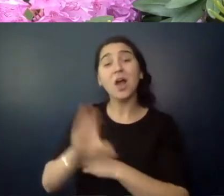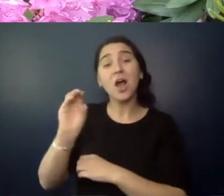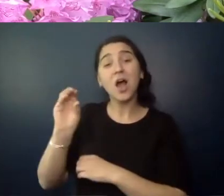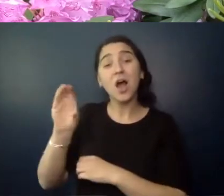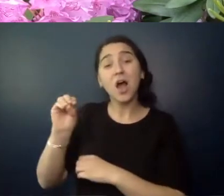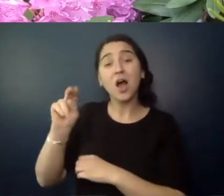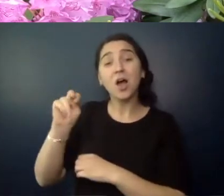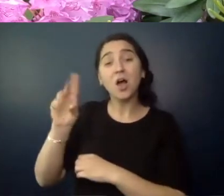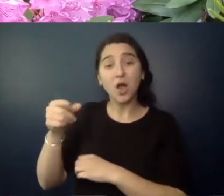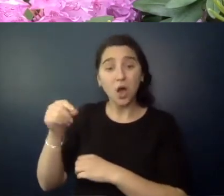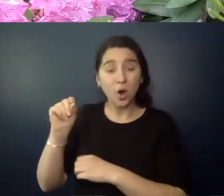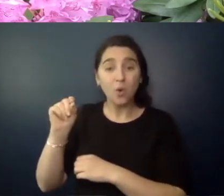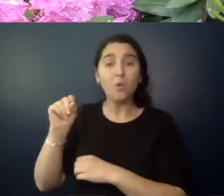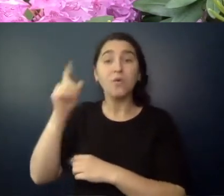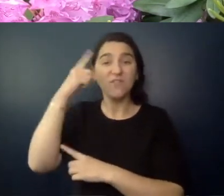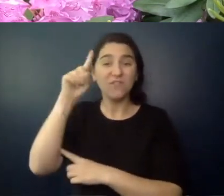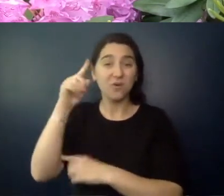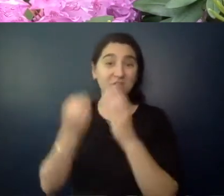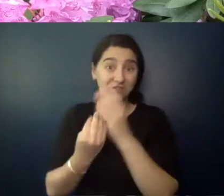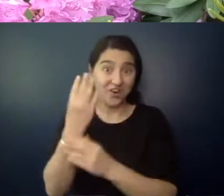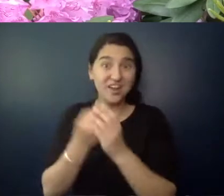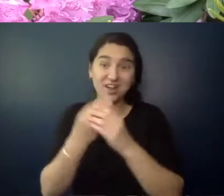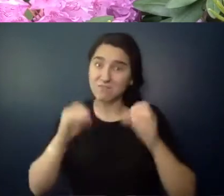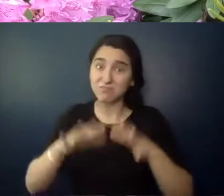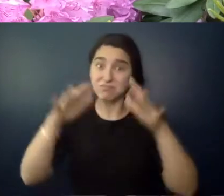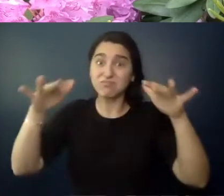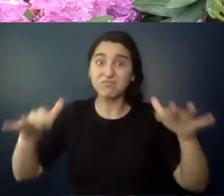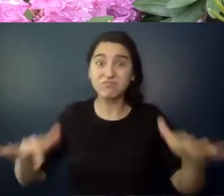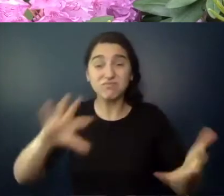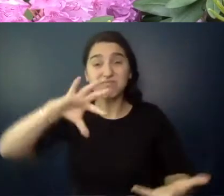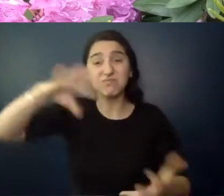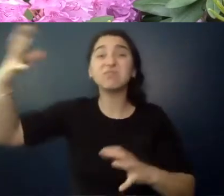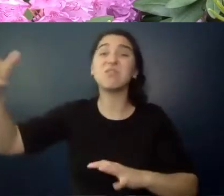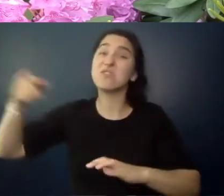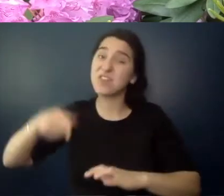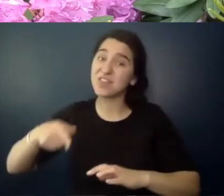Congo following the volcanic eruptions and their aftermath there.